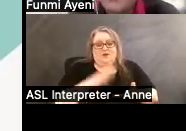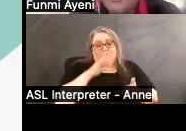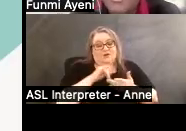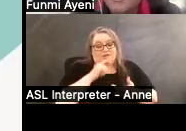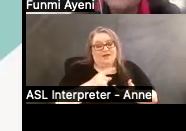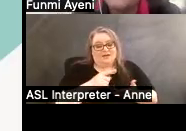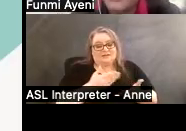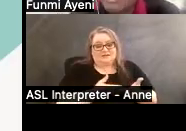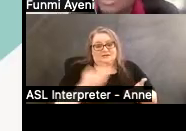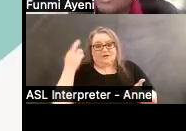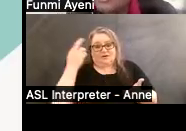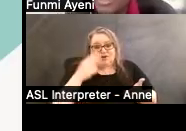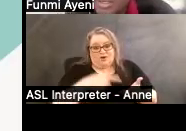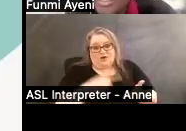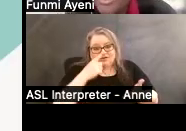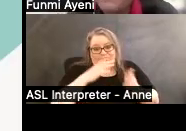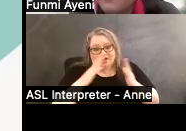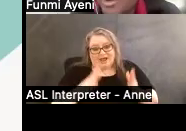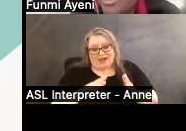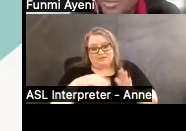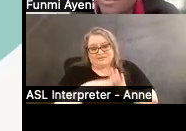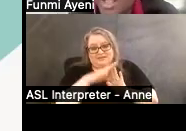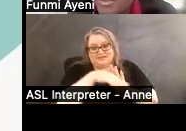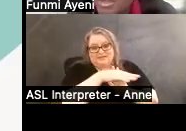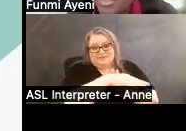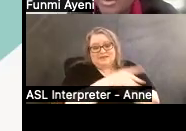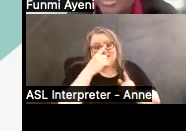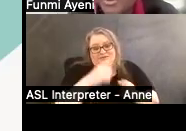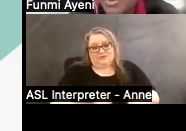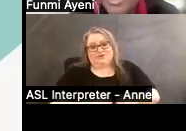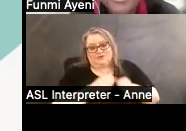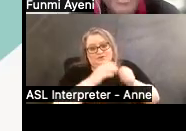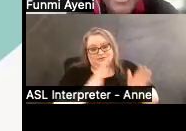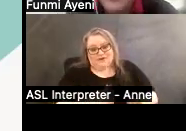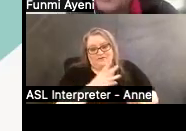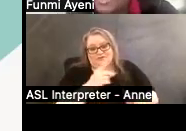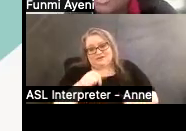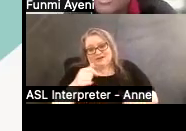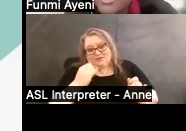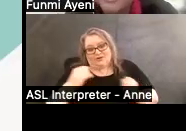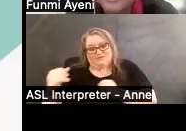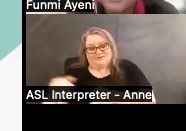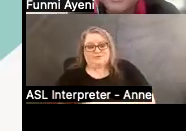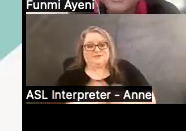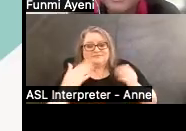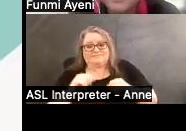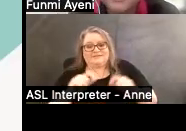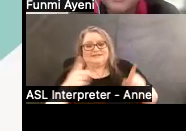cause of housing instability for survivors and other individuals. Next slide, please.